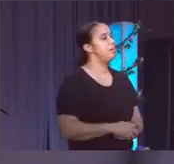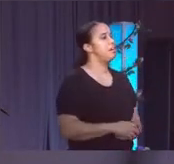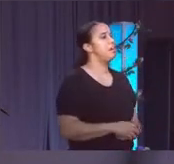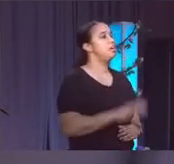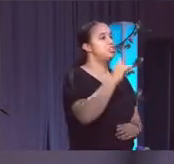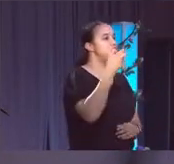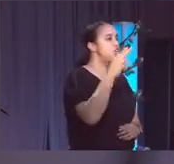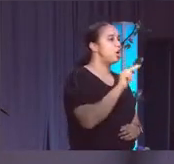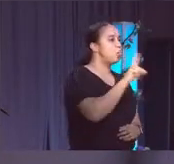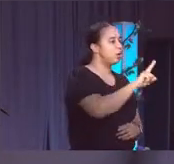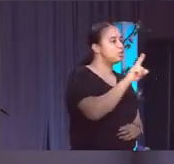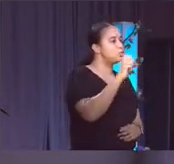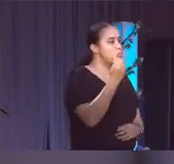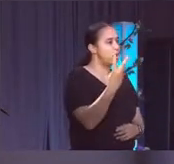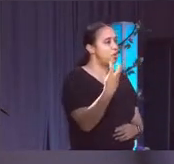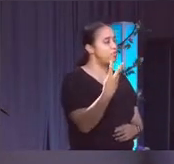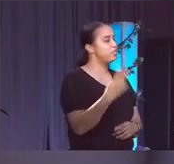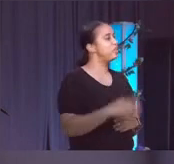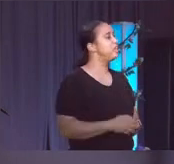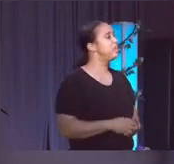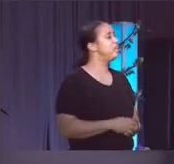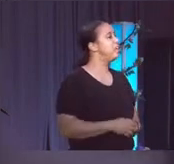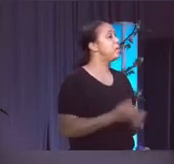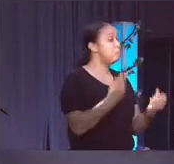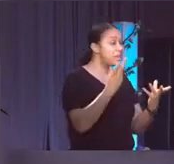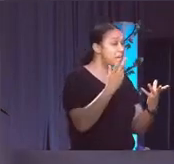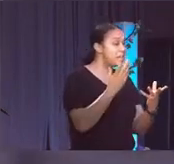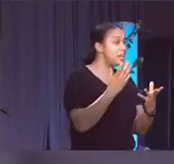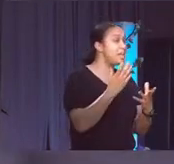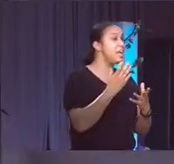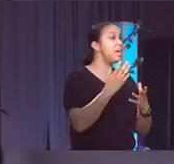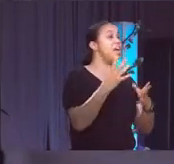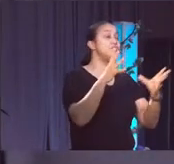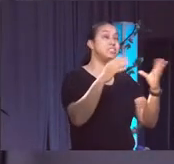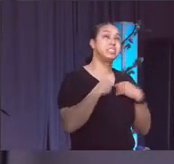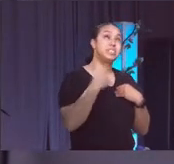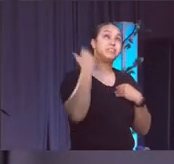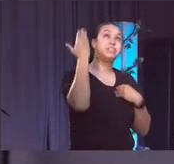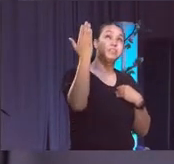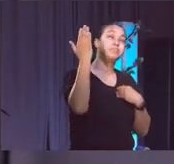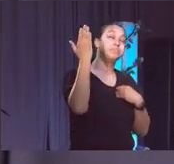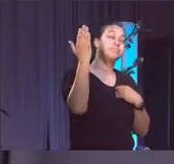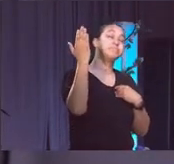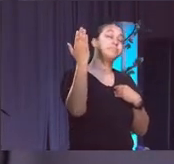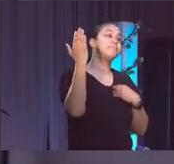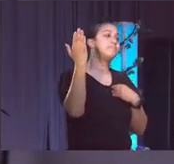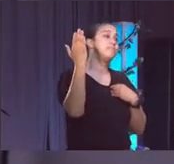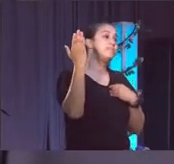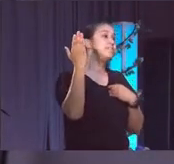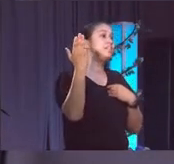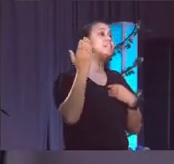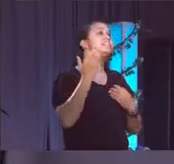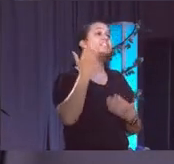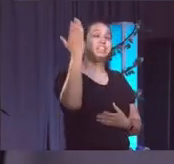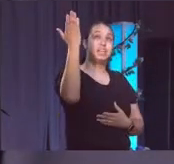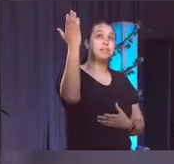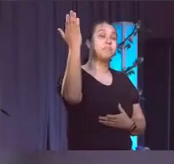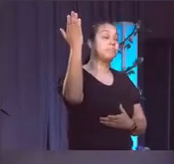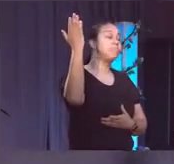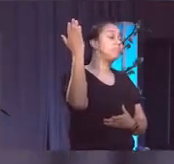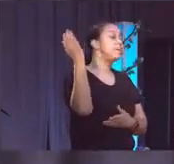John 1:12 says, but as many as received him, to them he gave the